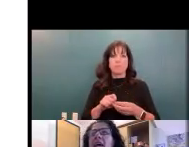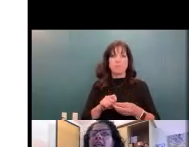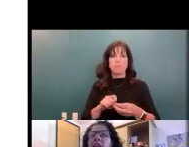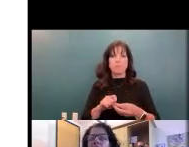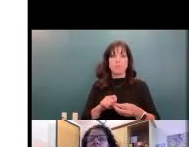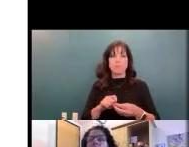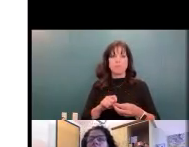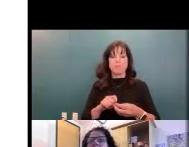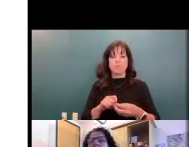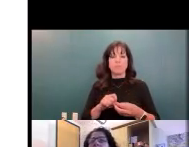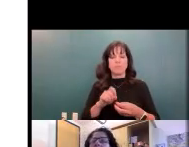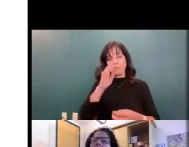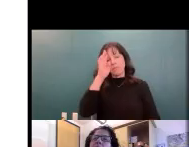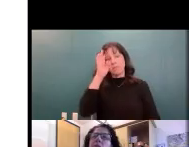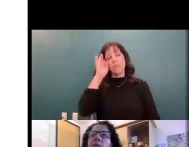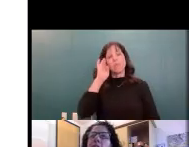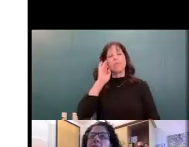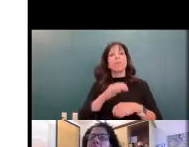And then